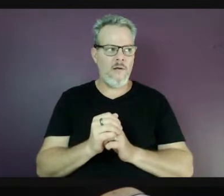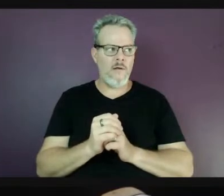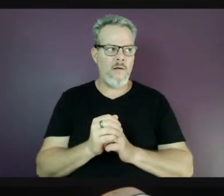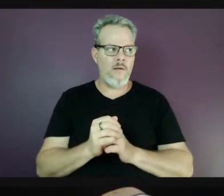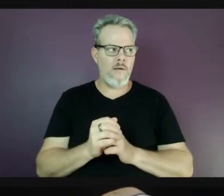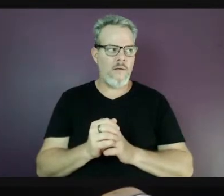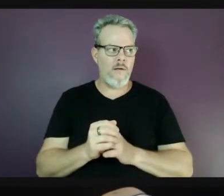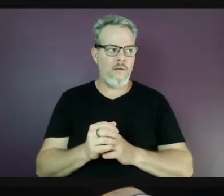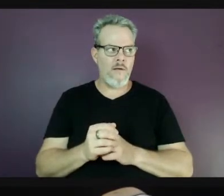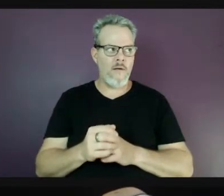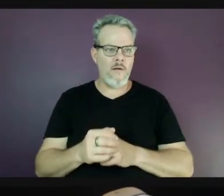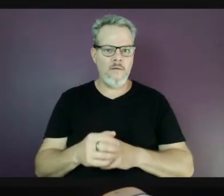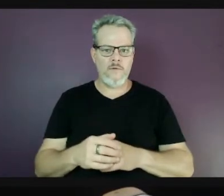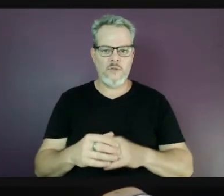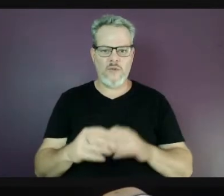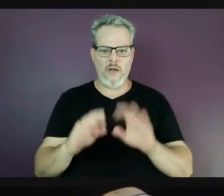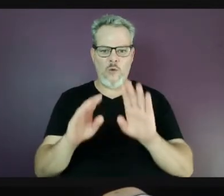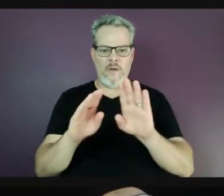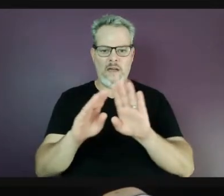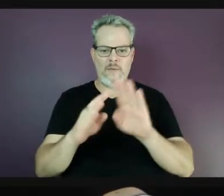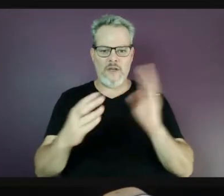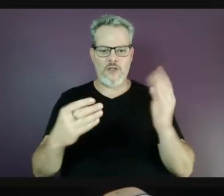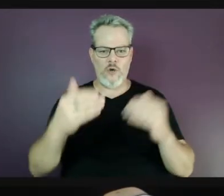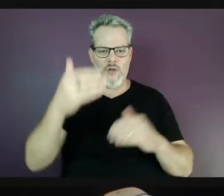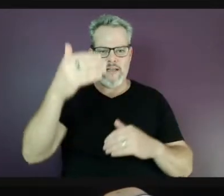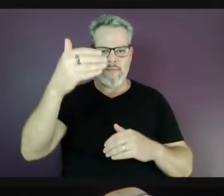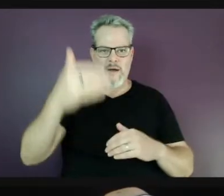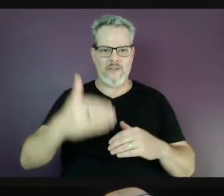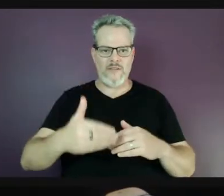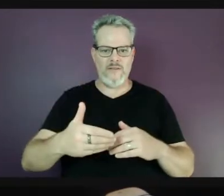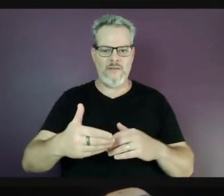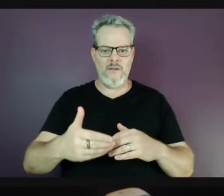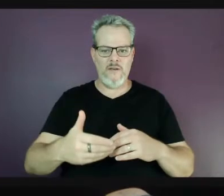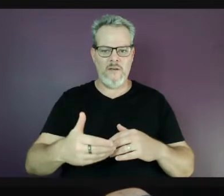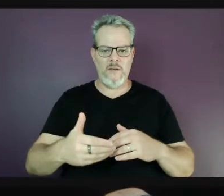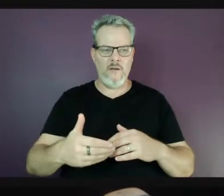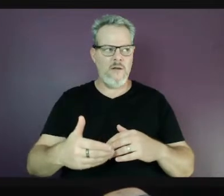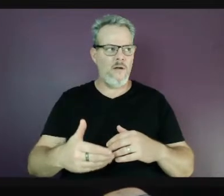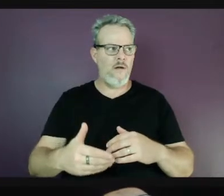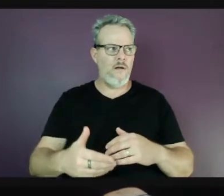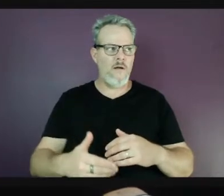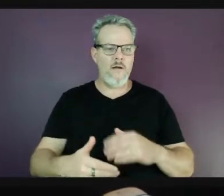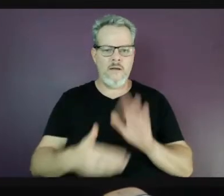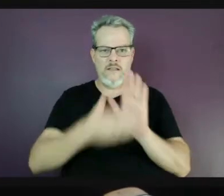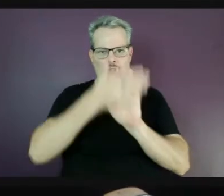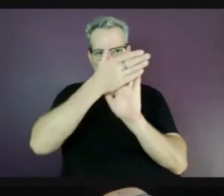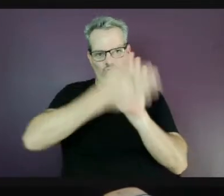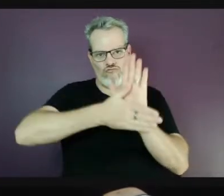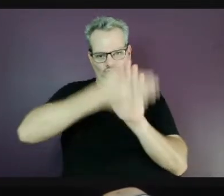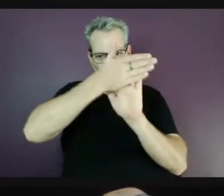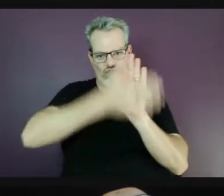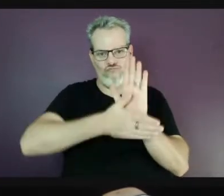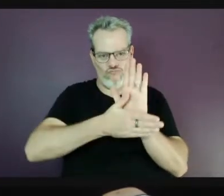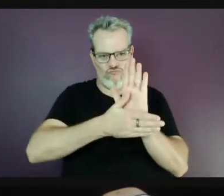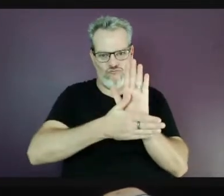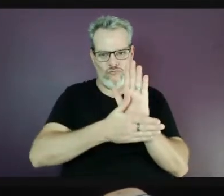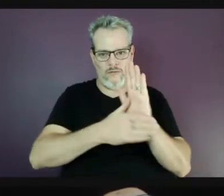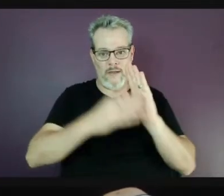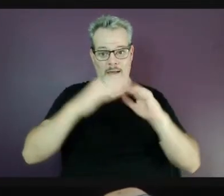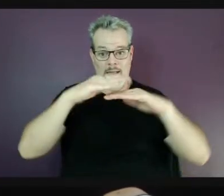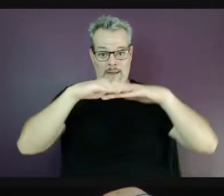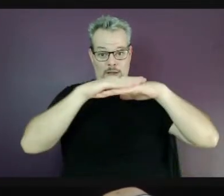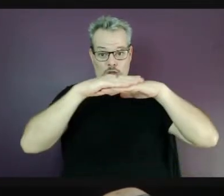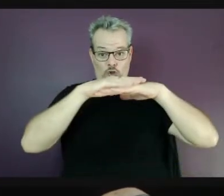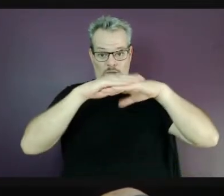depths. Right, this is slightly different because it actually counts the surface is 0 and